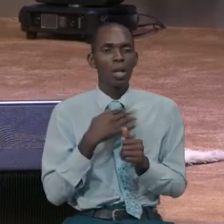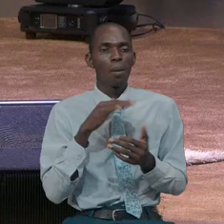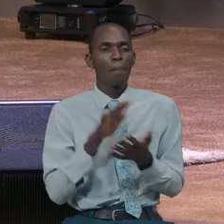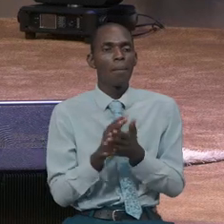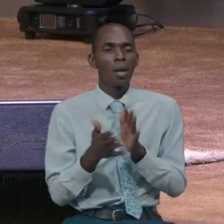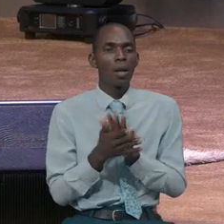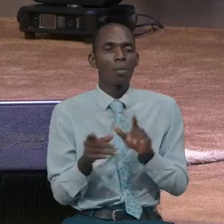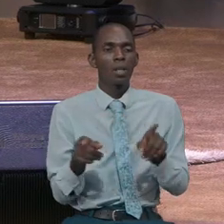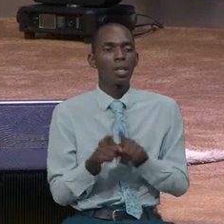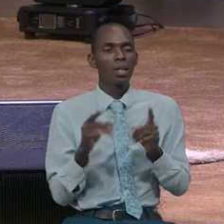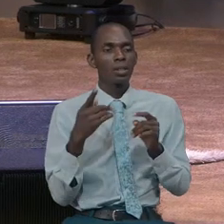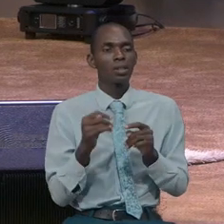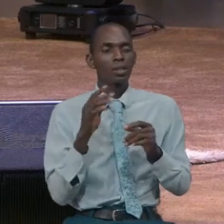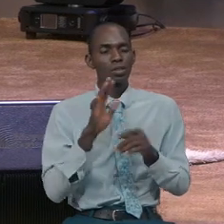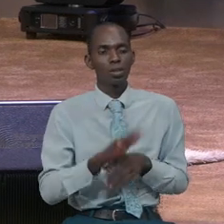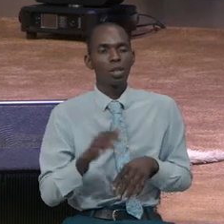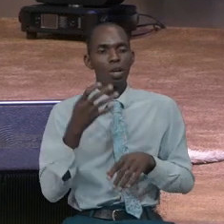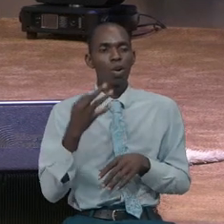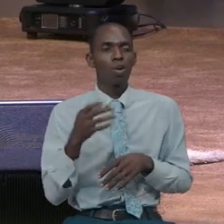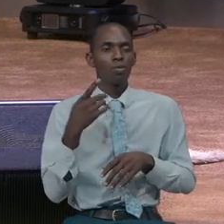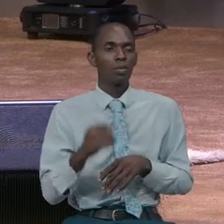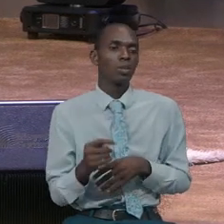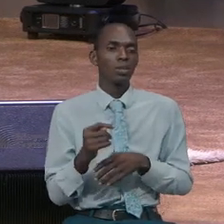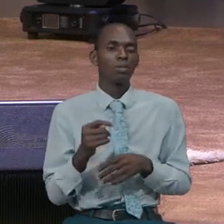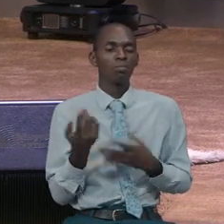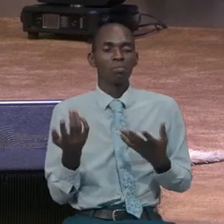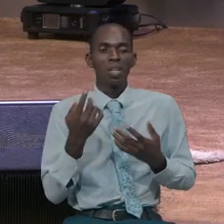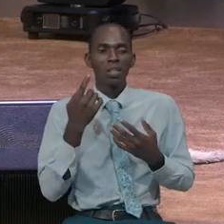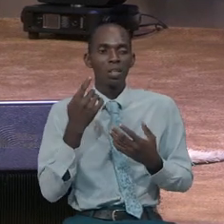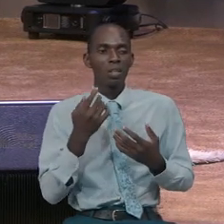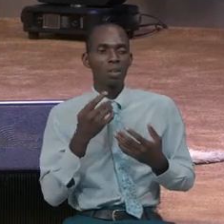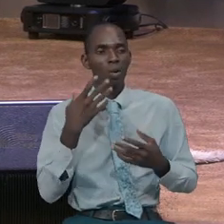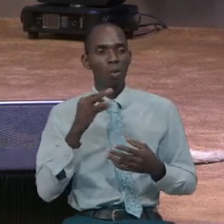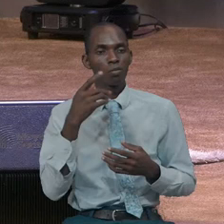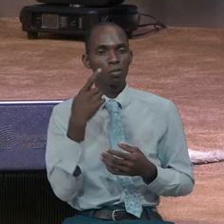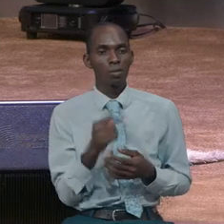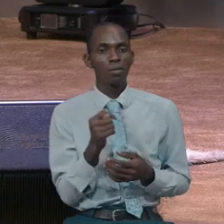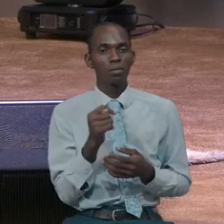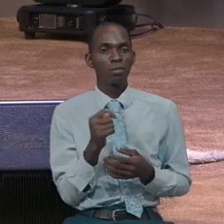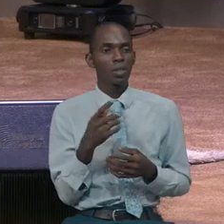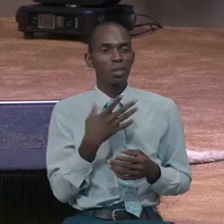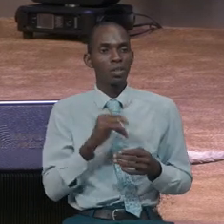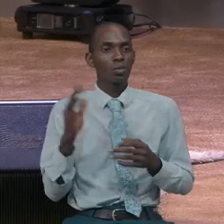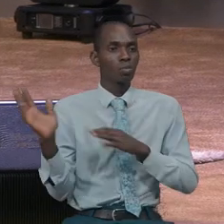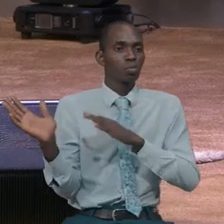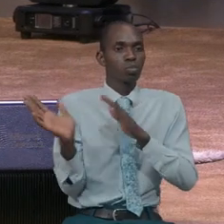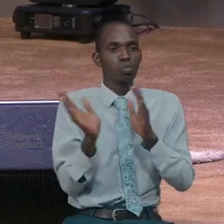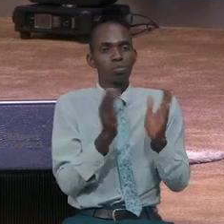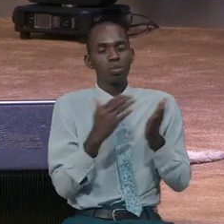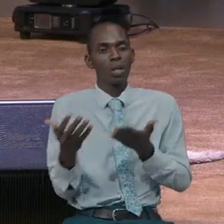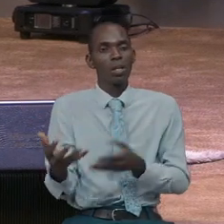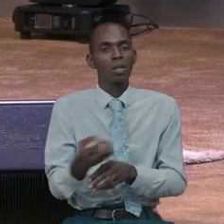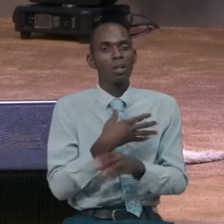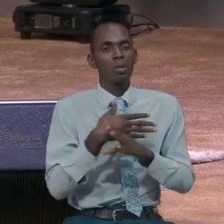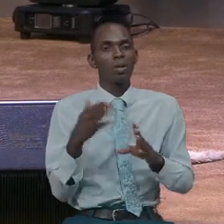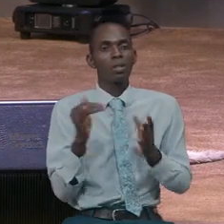like the chaff of the summer threshing floors. And the wind carried them away,